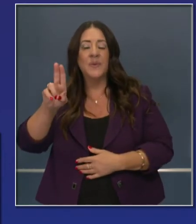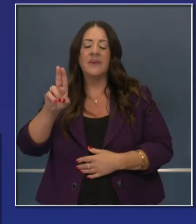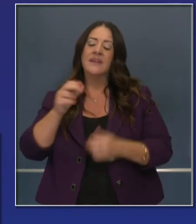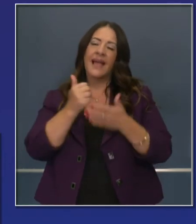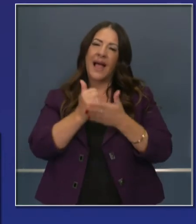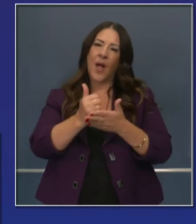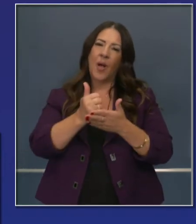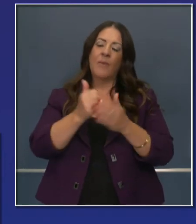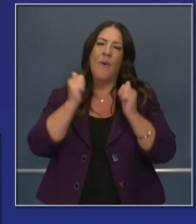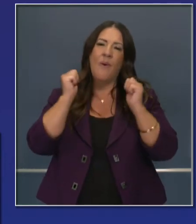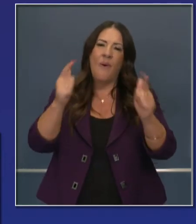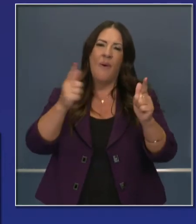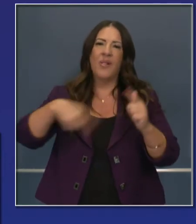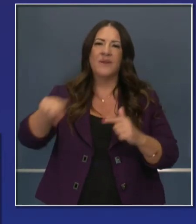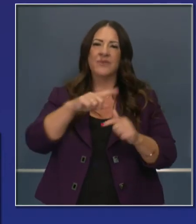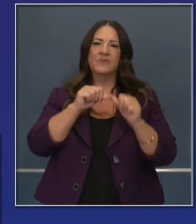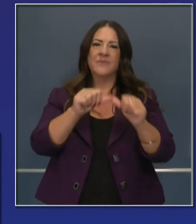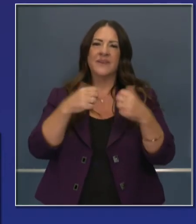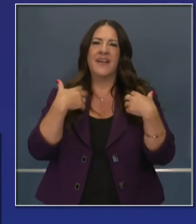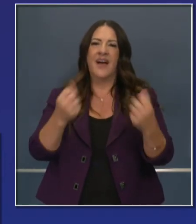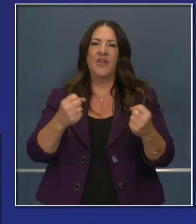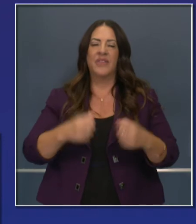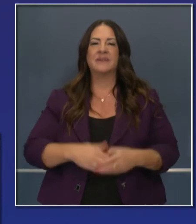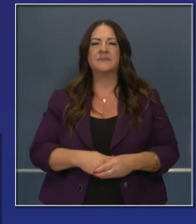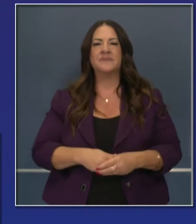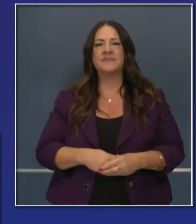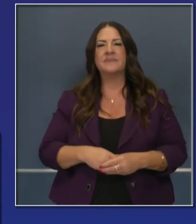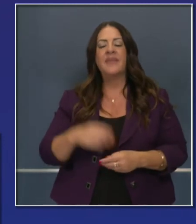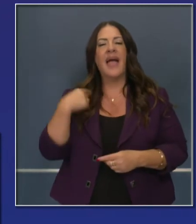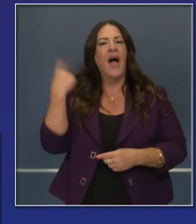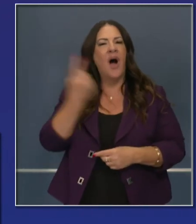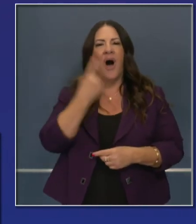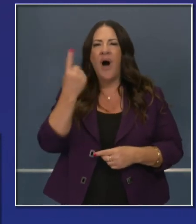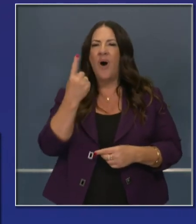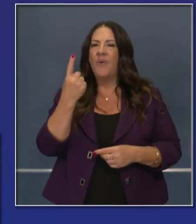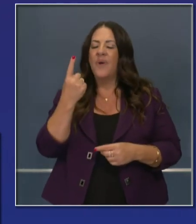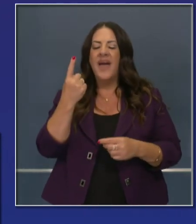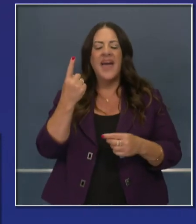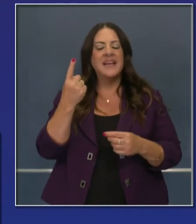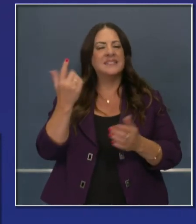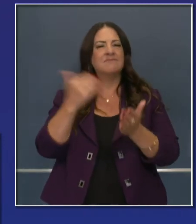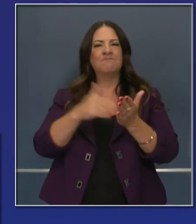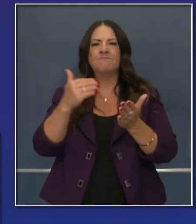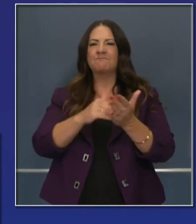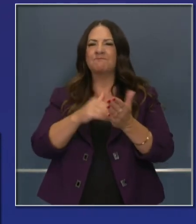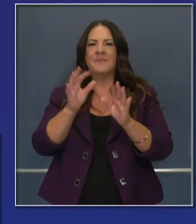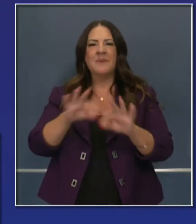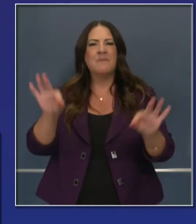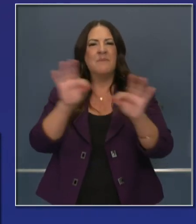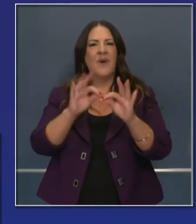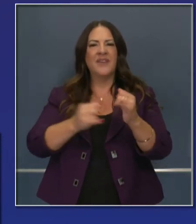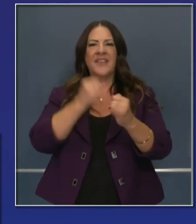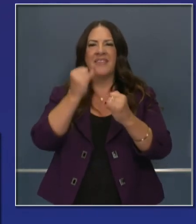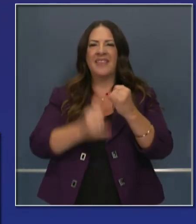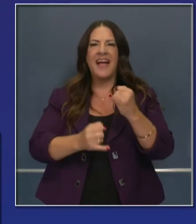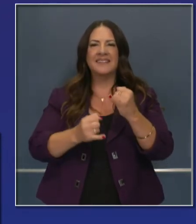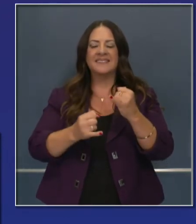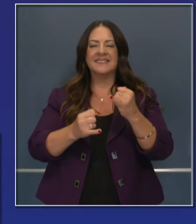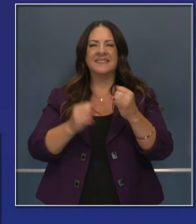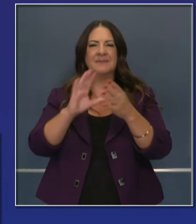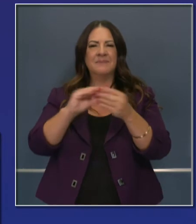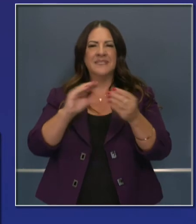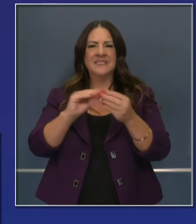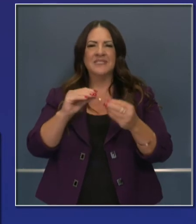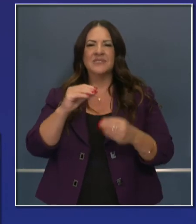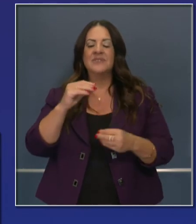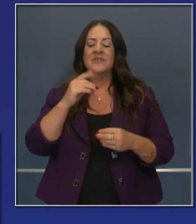stay healthy. We encourage you to do the same. As always, we end by reminding you of the power and potency of addressing not only the issue of